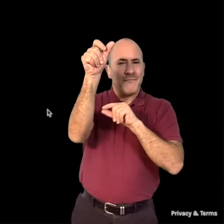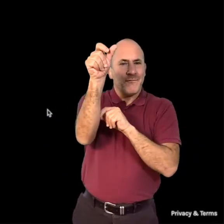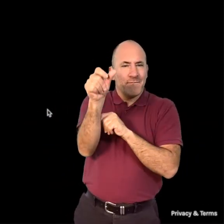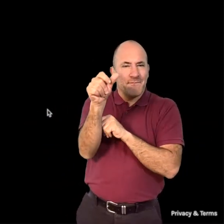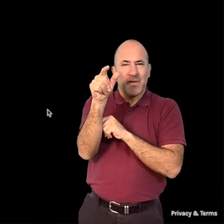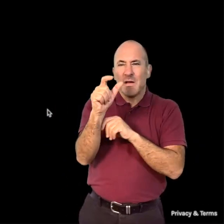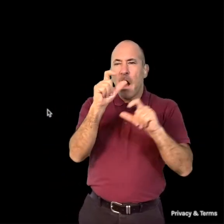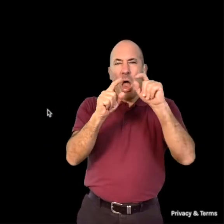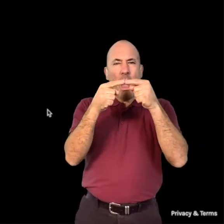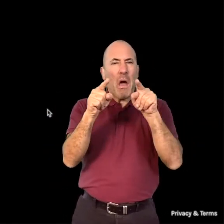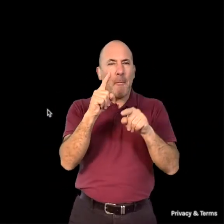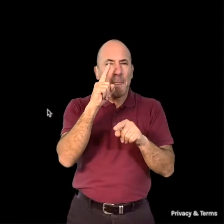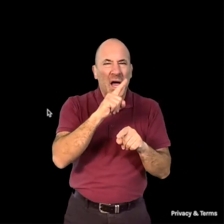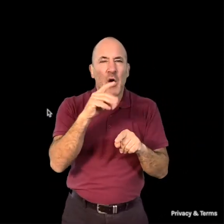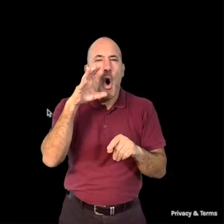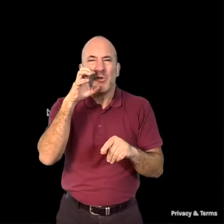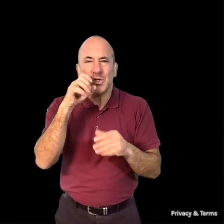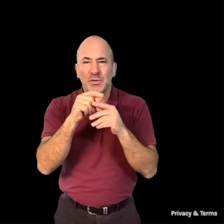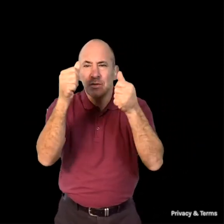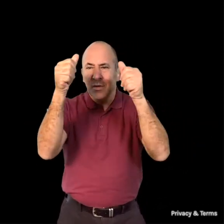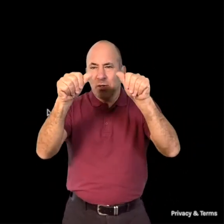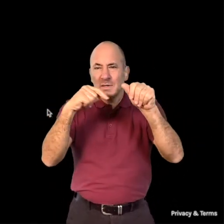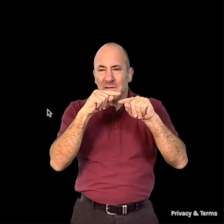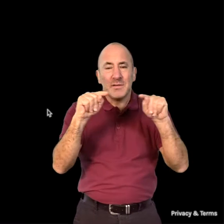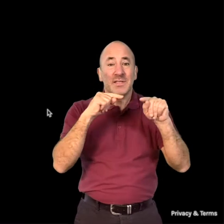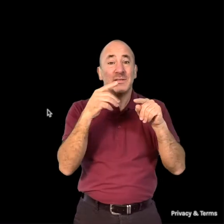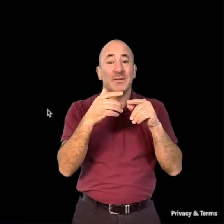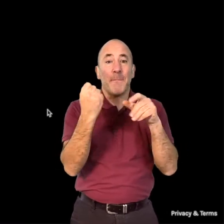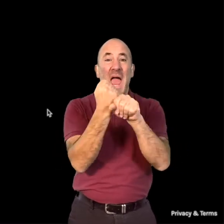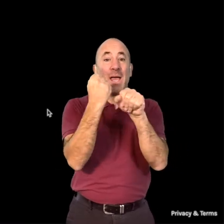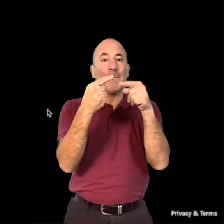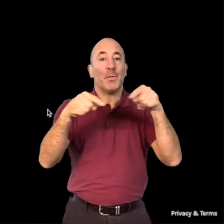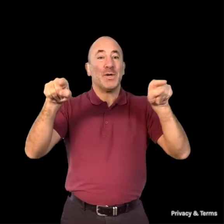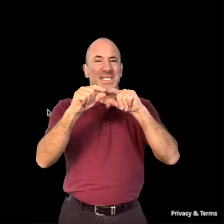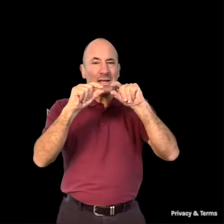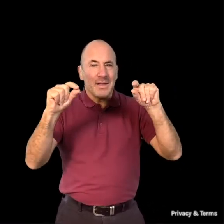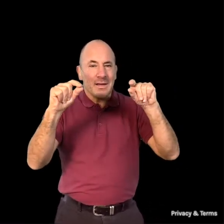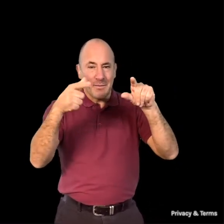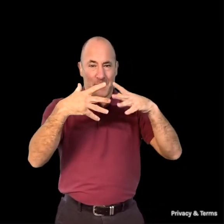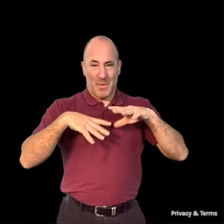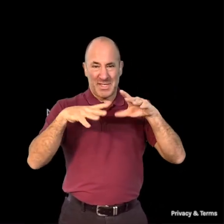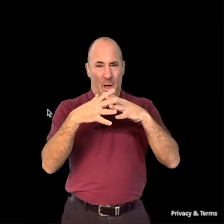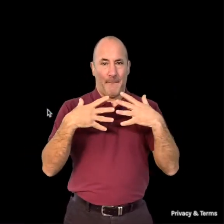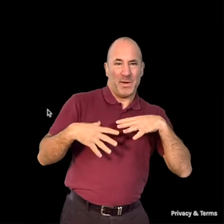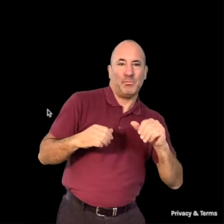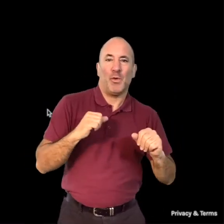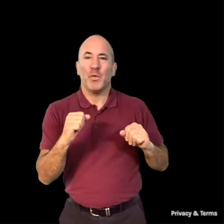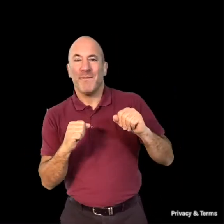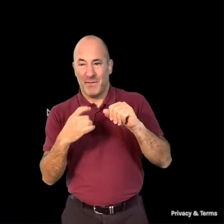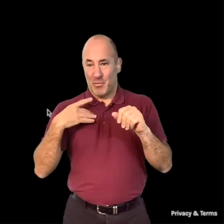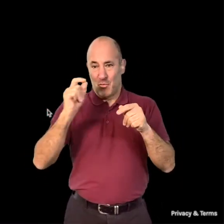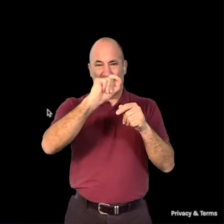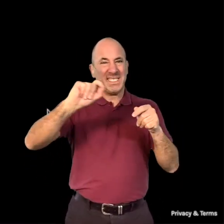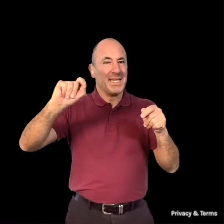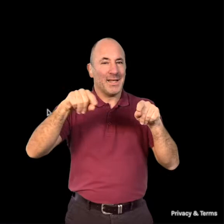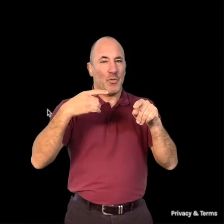colours, pink and orange. And then it says make music just by moving your body underneath Body Synth there in white letters,